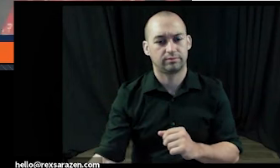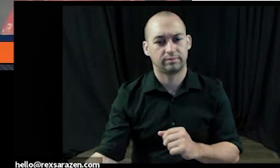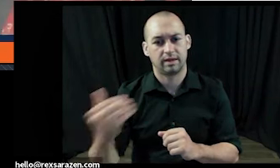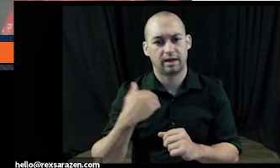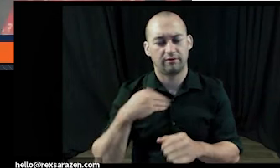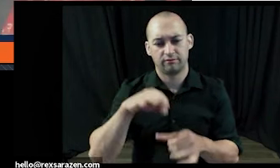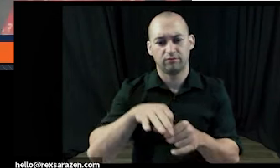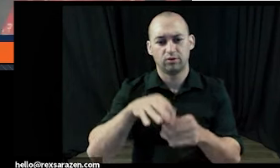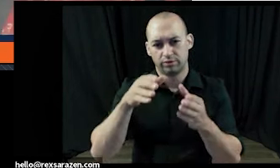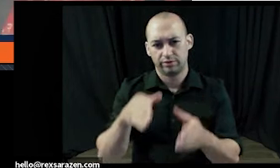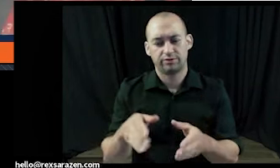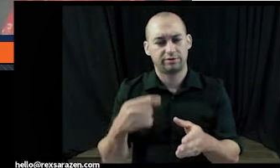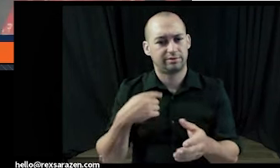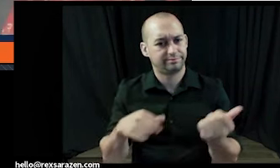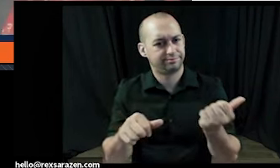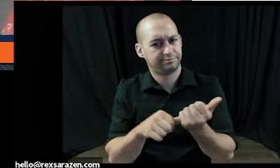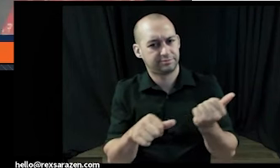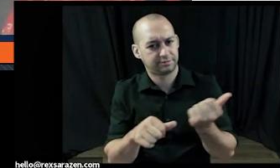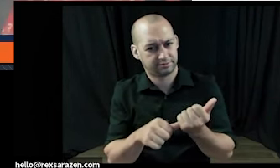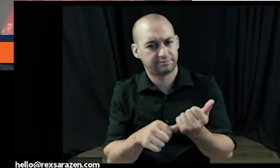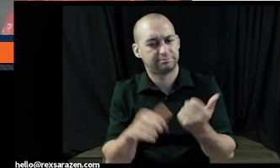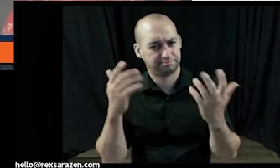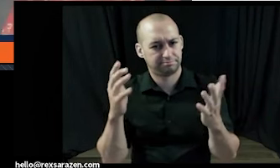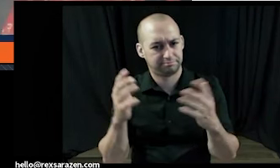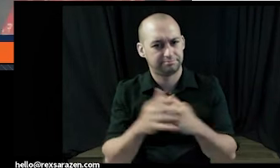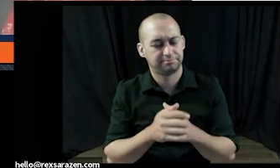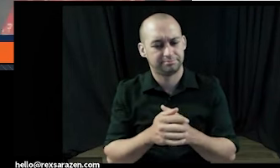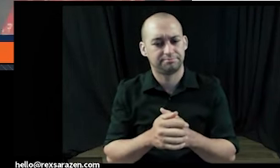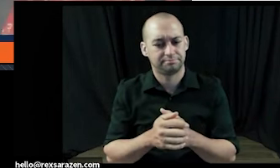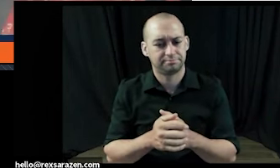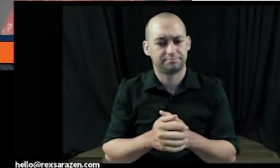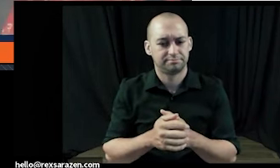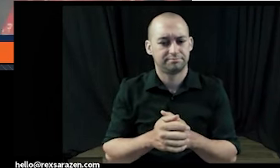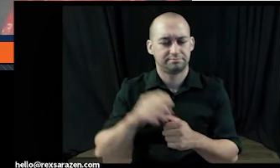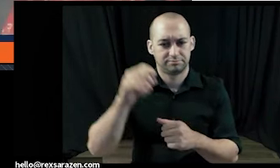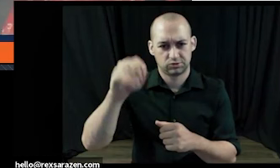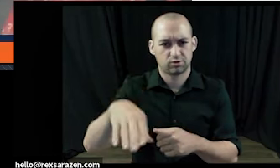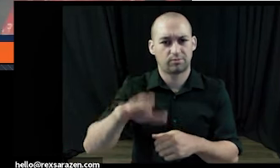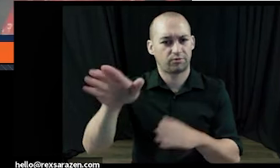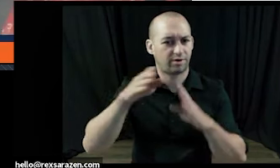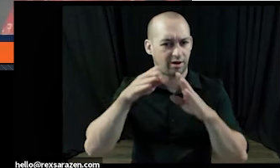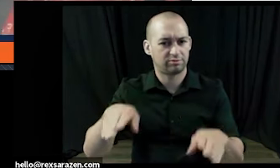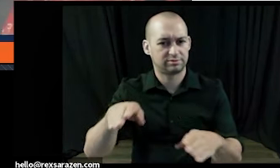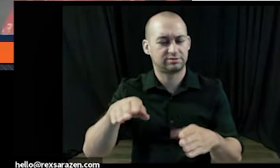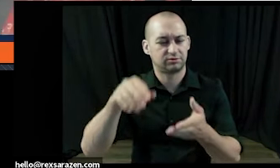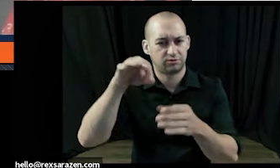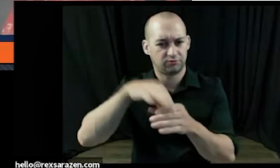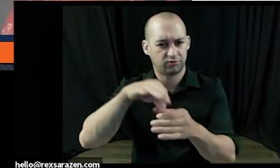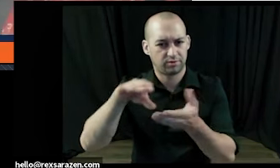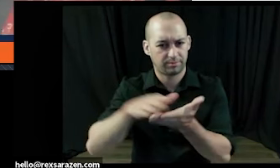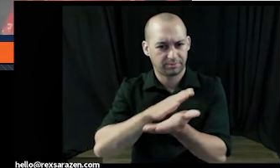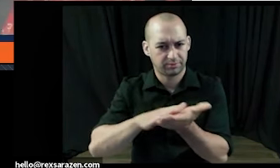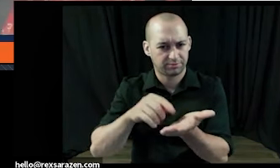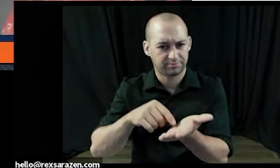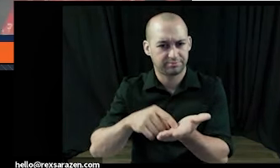voter who I've assisted. We dropped a ballot at her house and she was very thankful and grateful and she